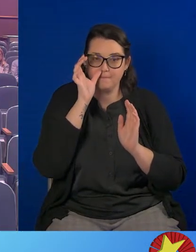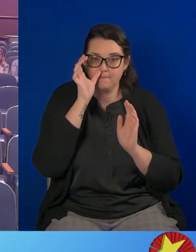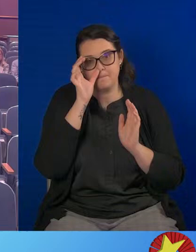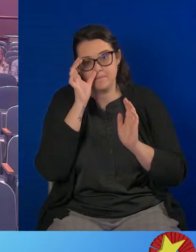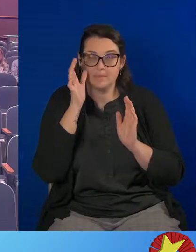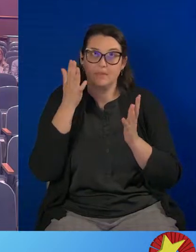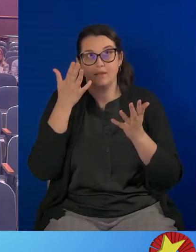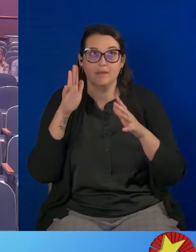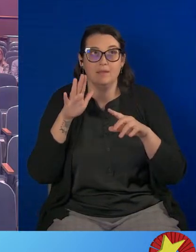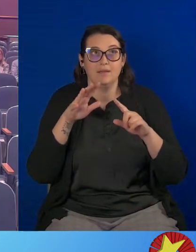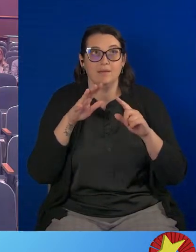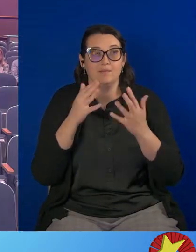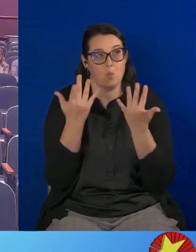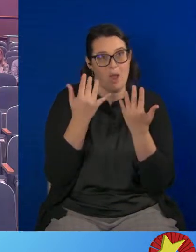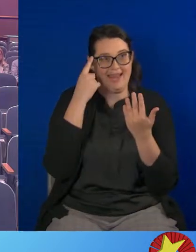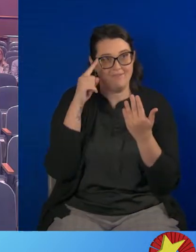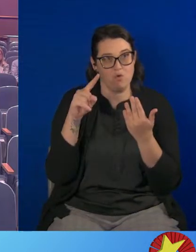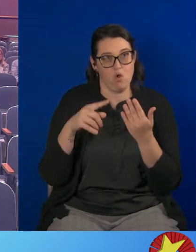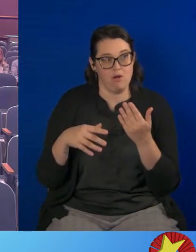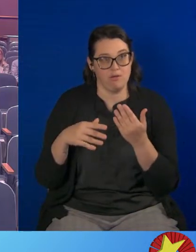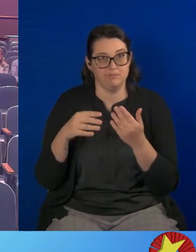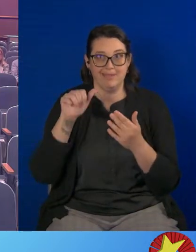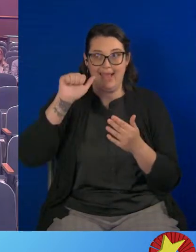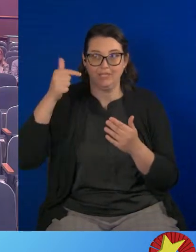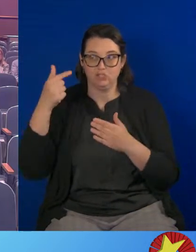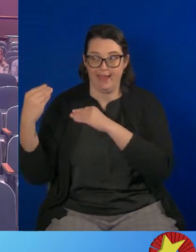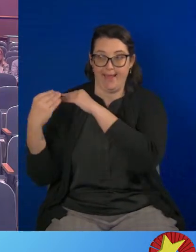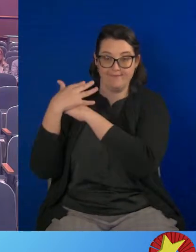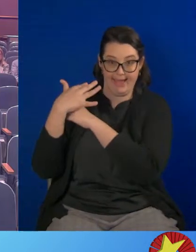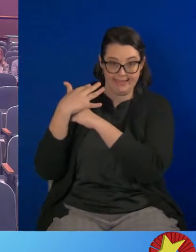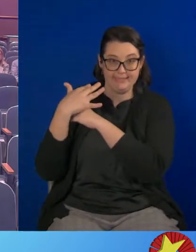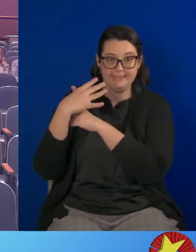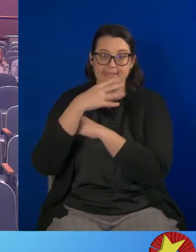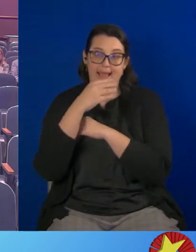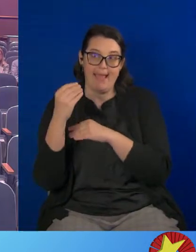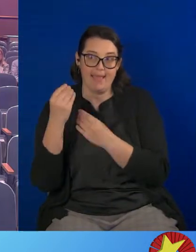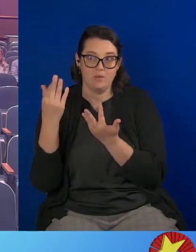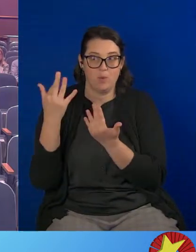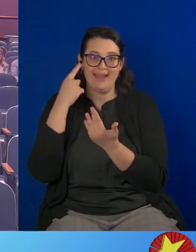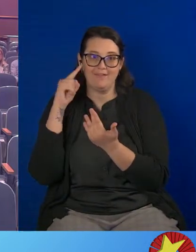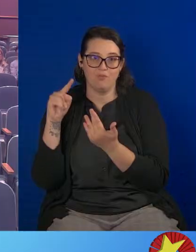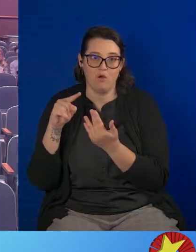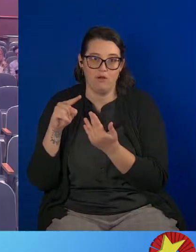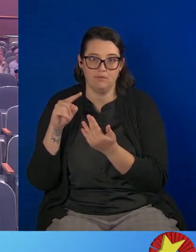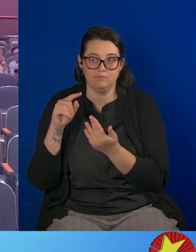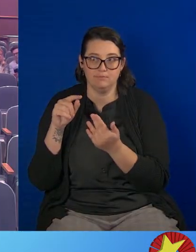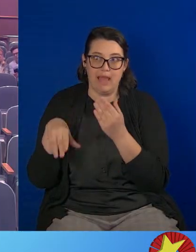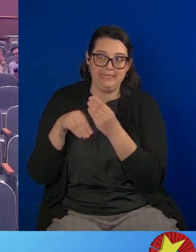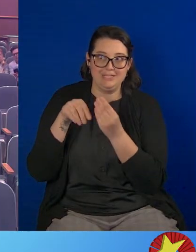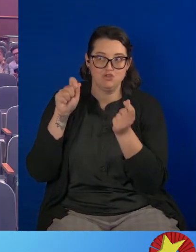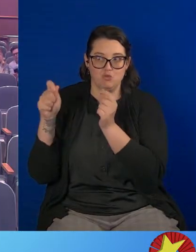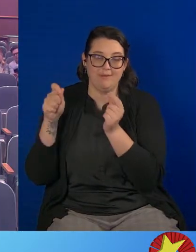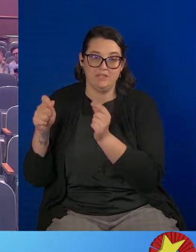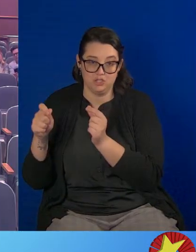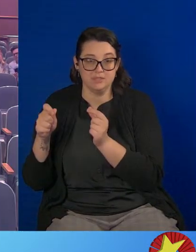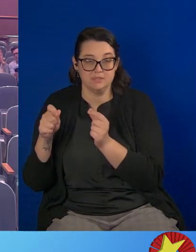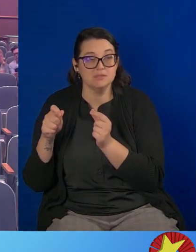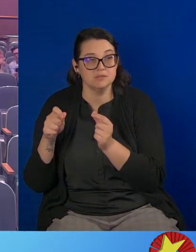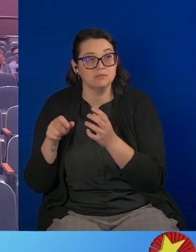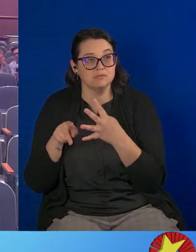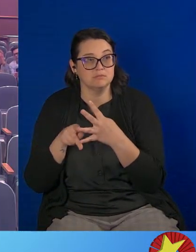Additional Attorney General advice and pending additional revisions that you're requesting.